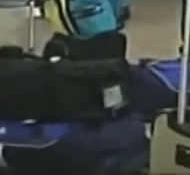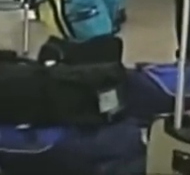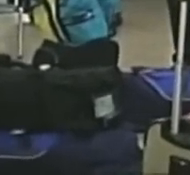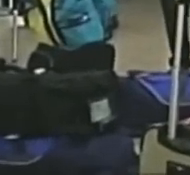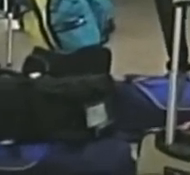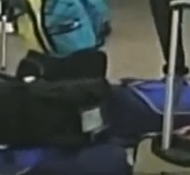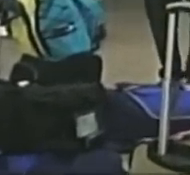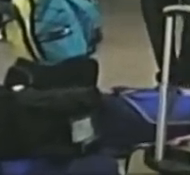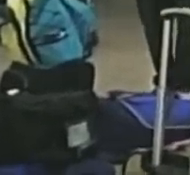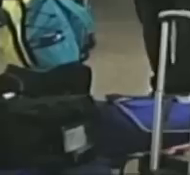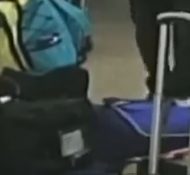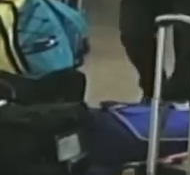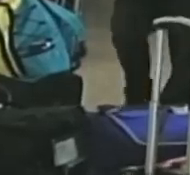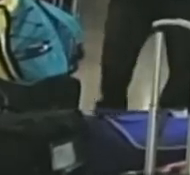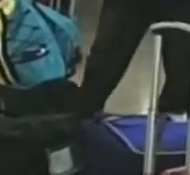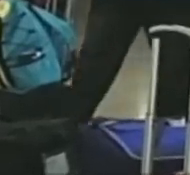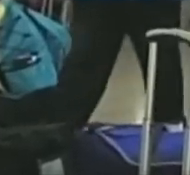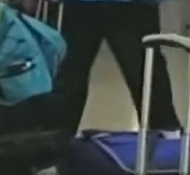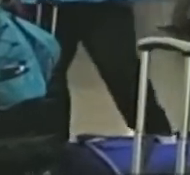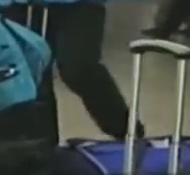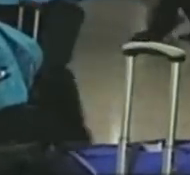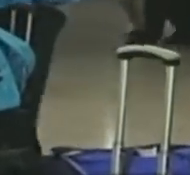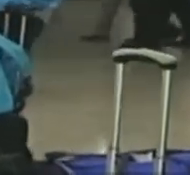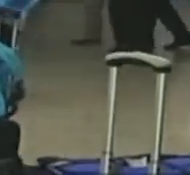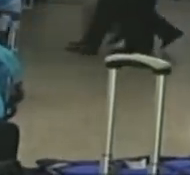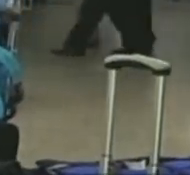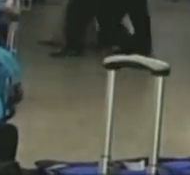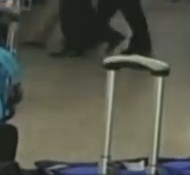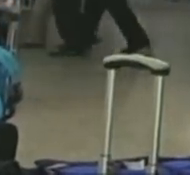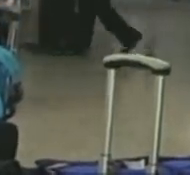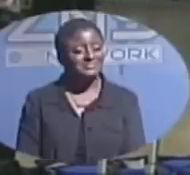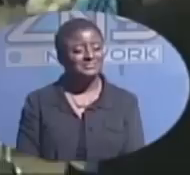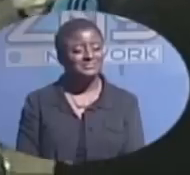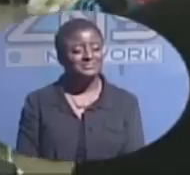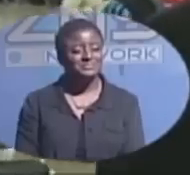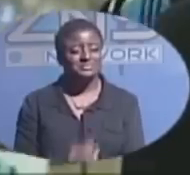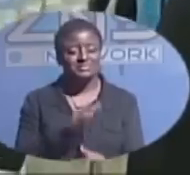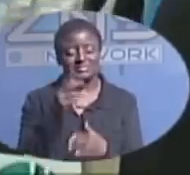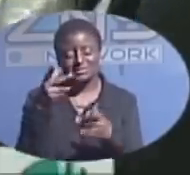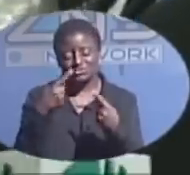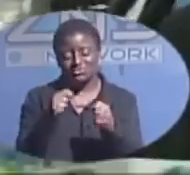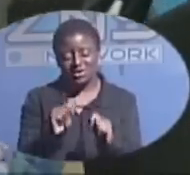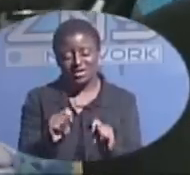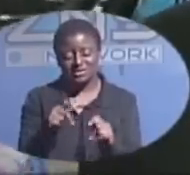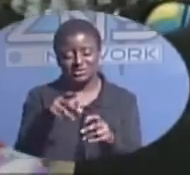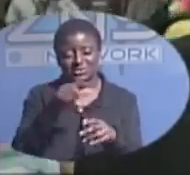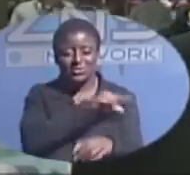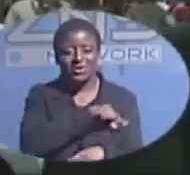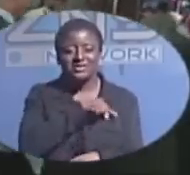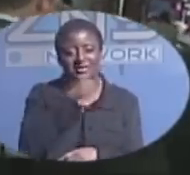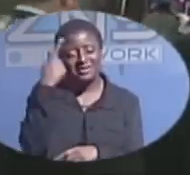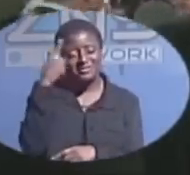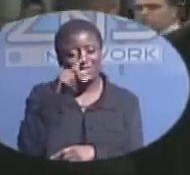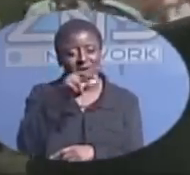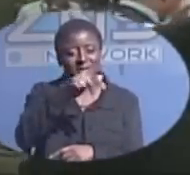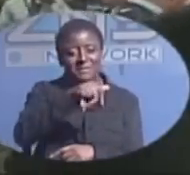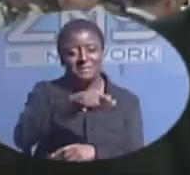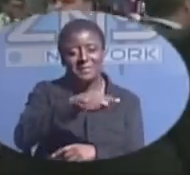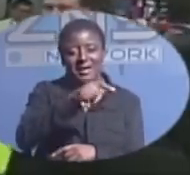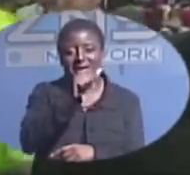Airport for Team Bahamas as they try and qualify for the Pan Am Games. Galia, you got 2 days to relax before Team